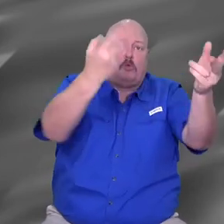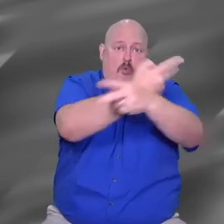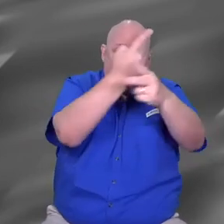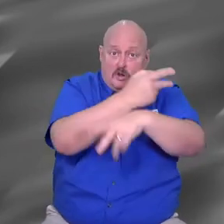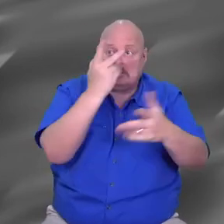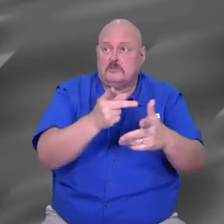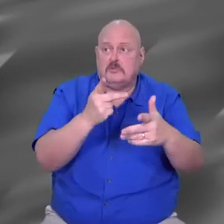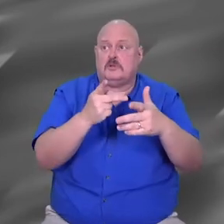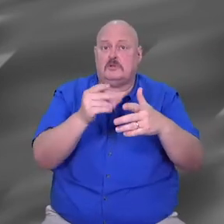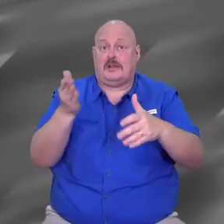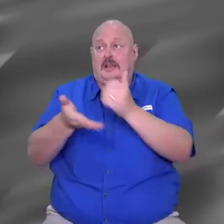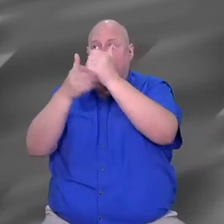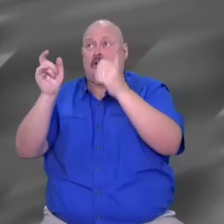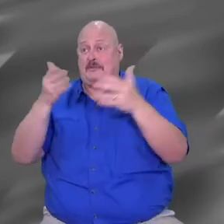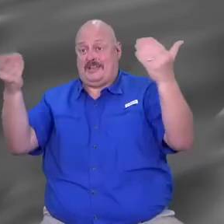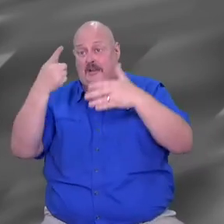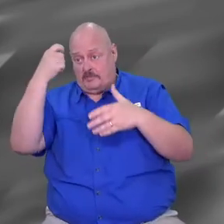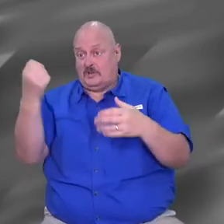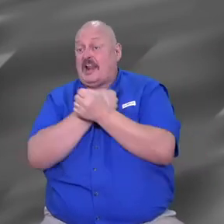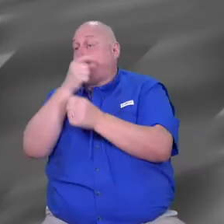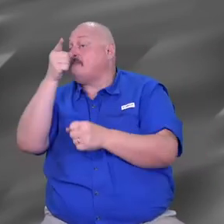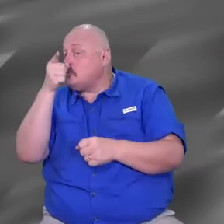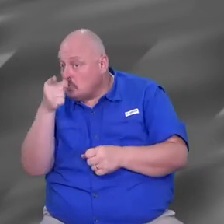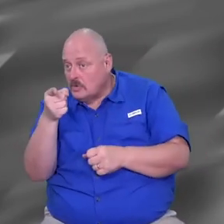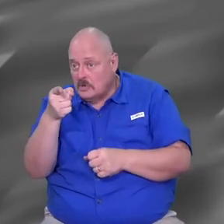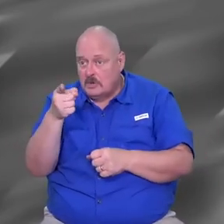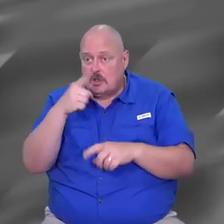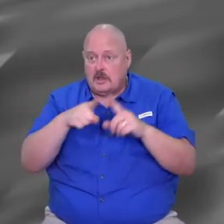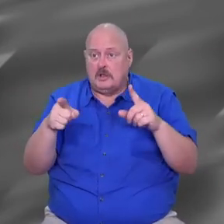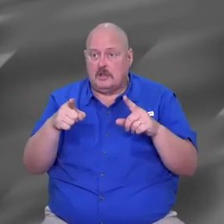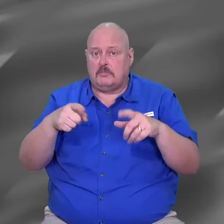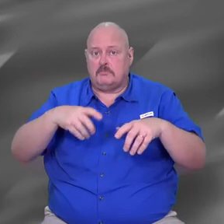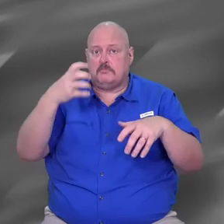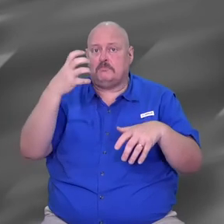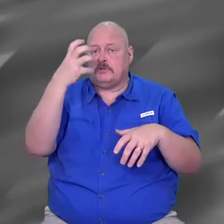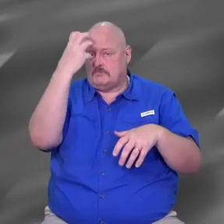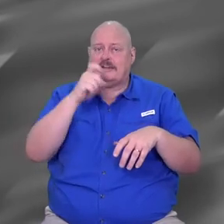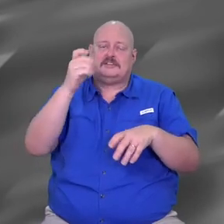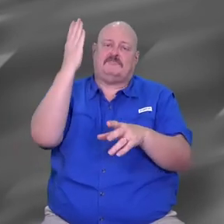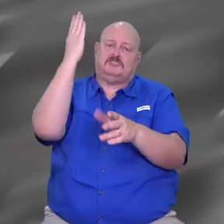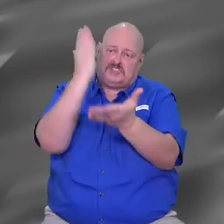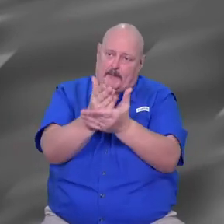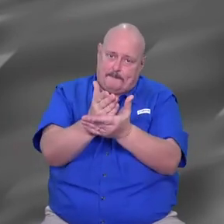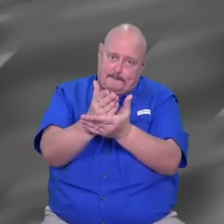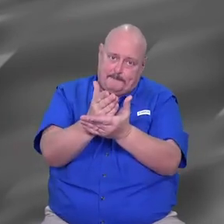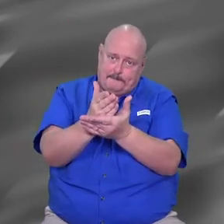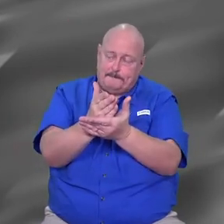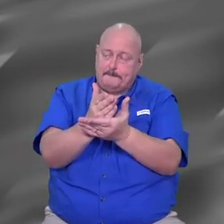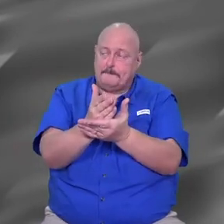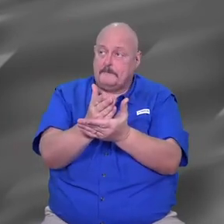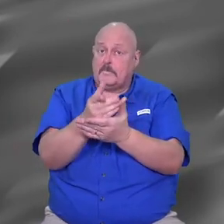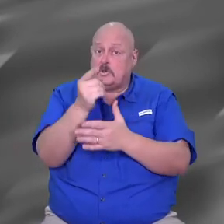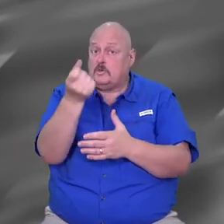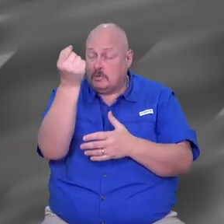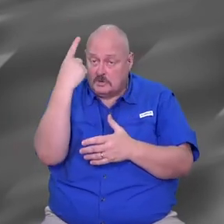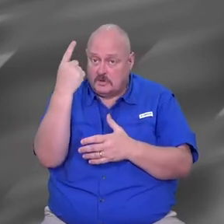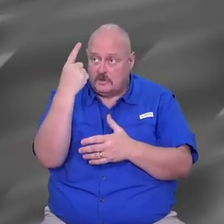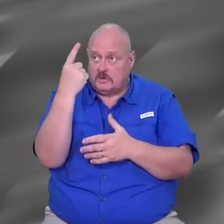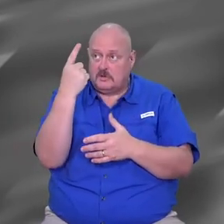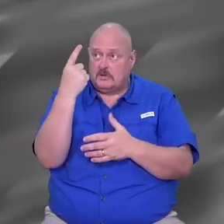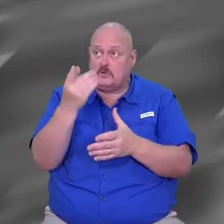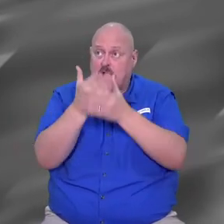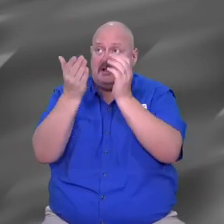who intervenes says, I'm here because I love you, but the madness has got to stop. You do realize the one who